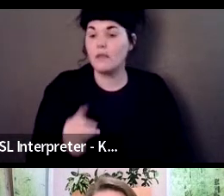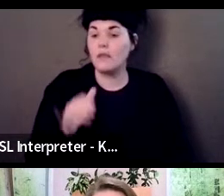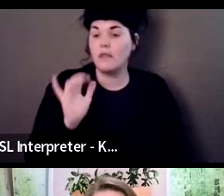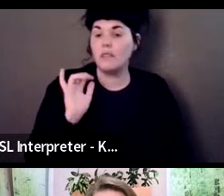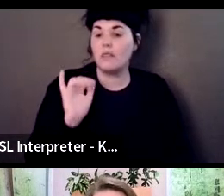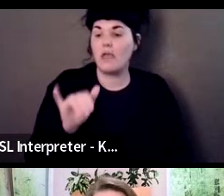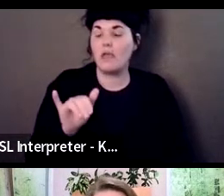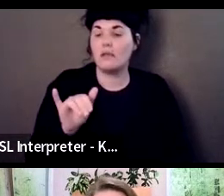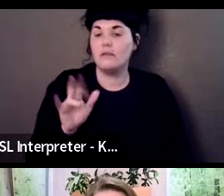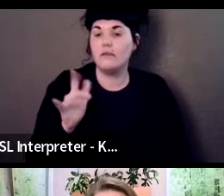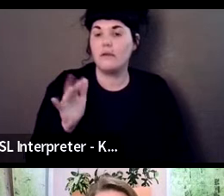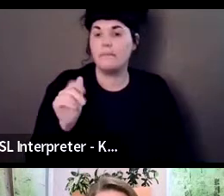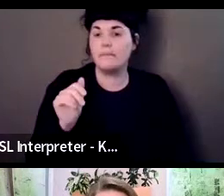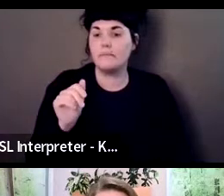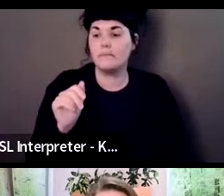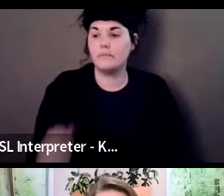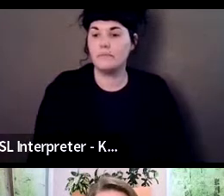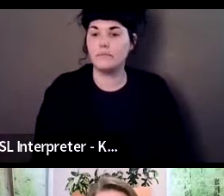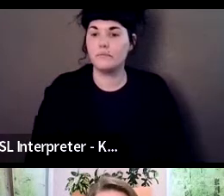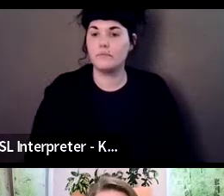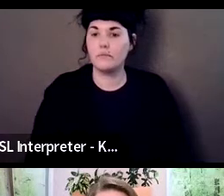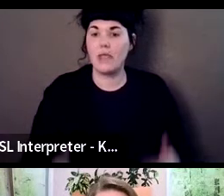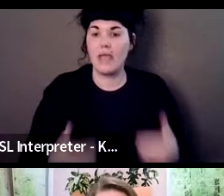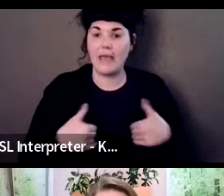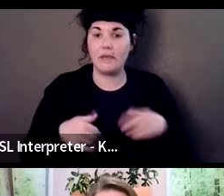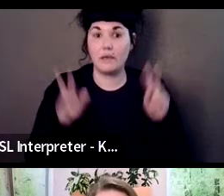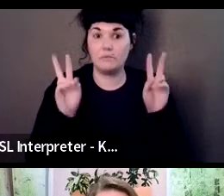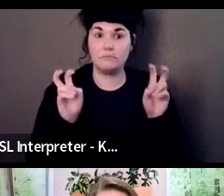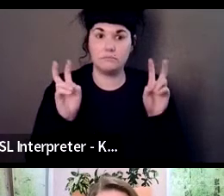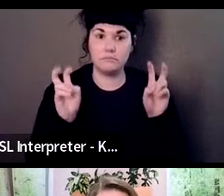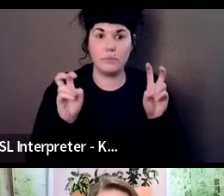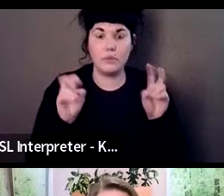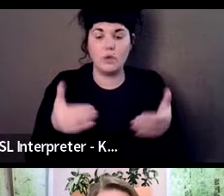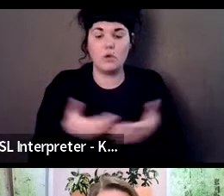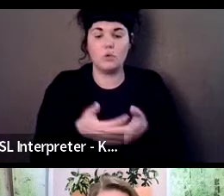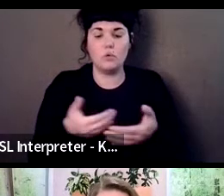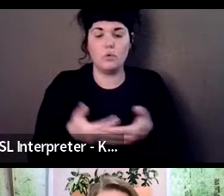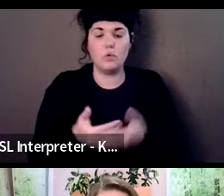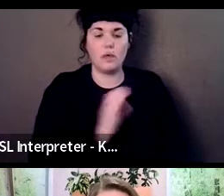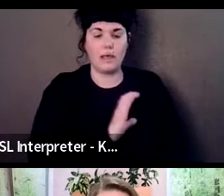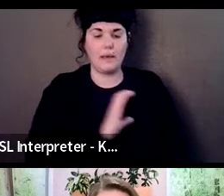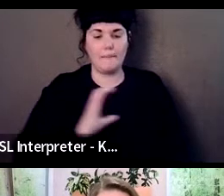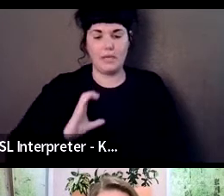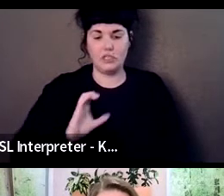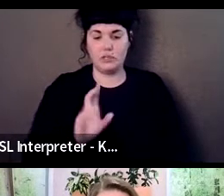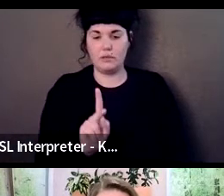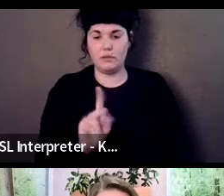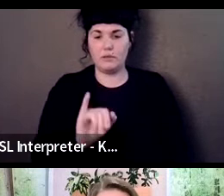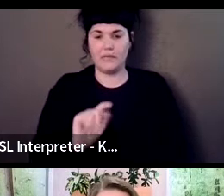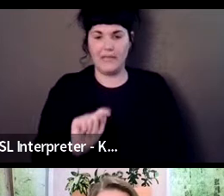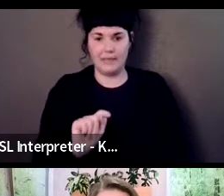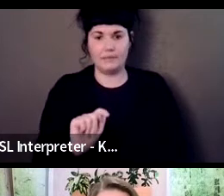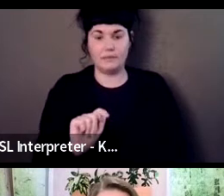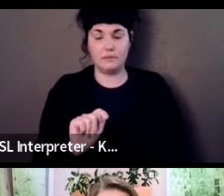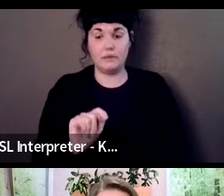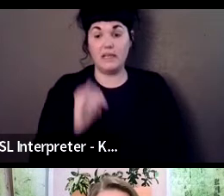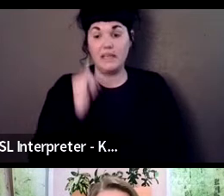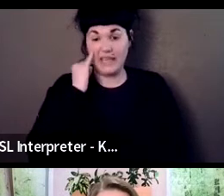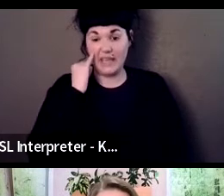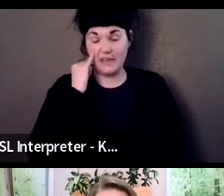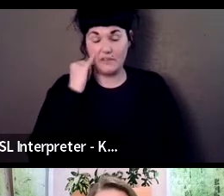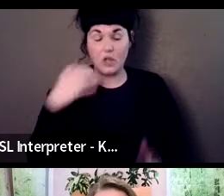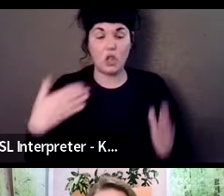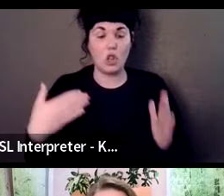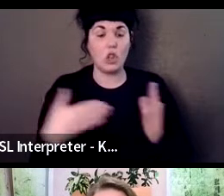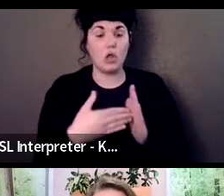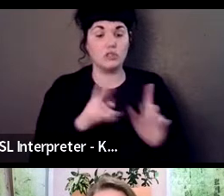having a quote new commission picked if there's a lawsuit filed